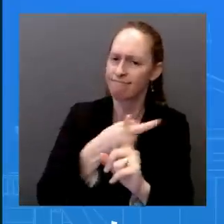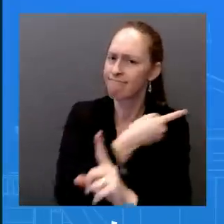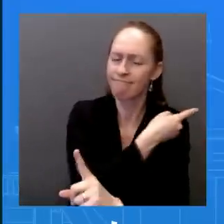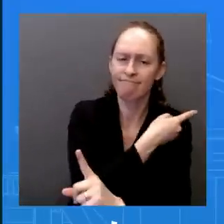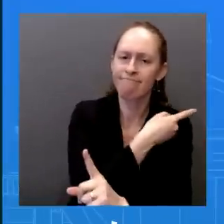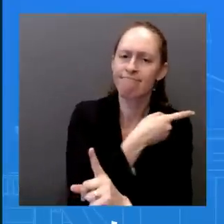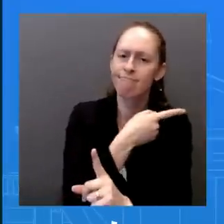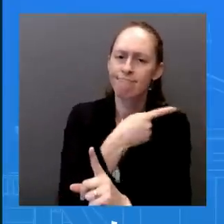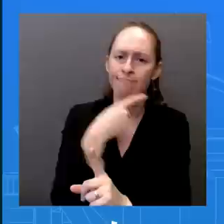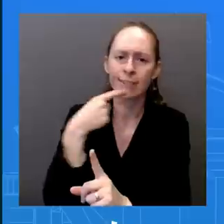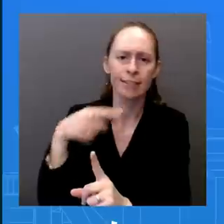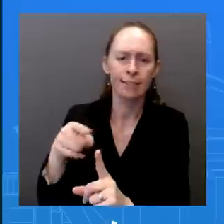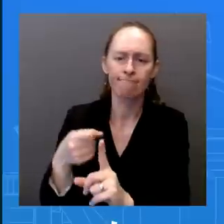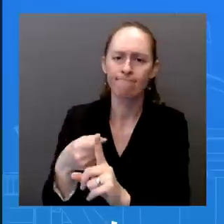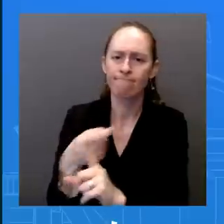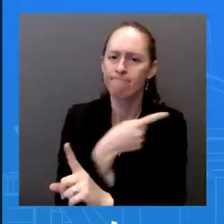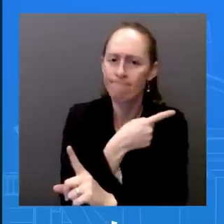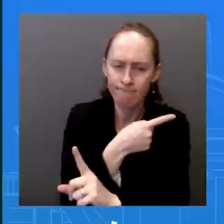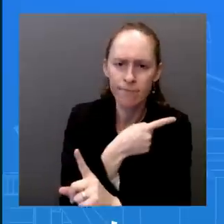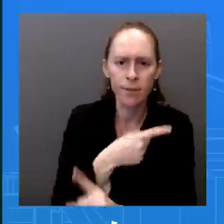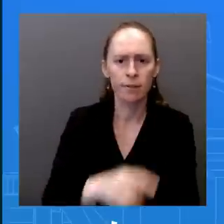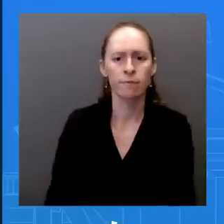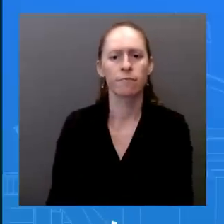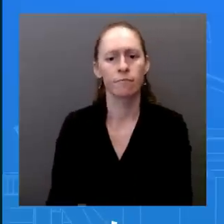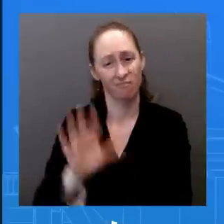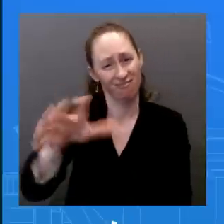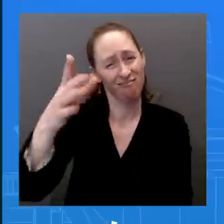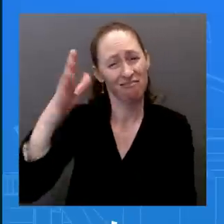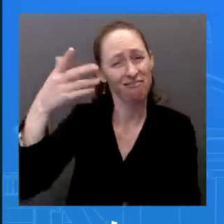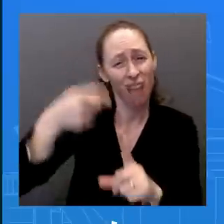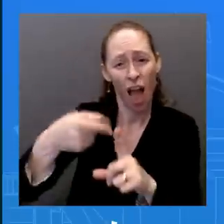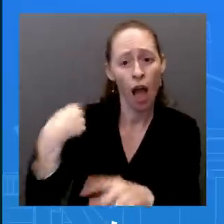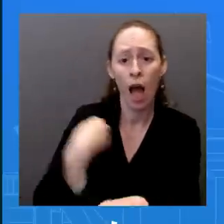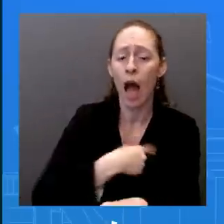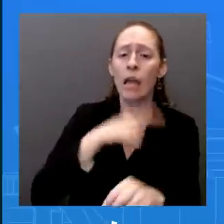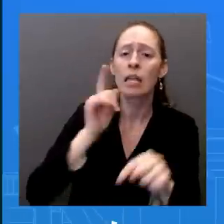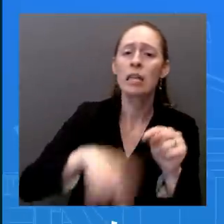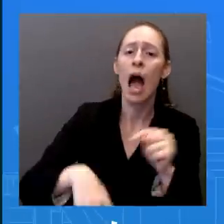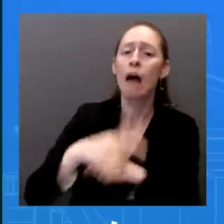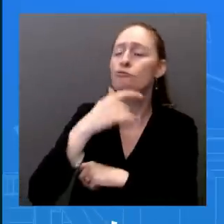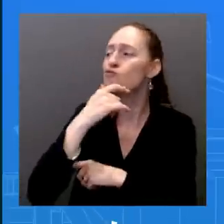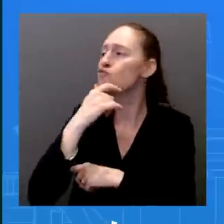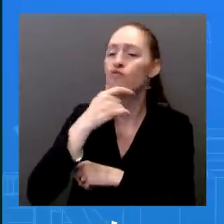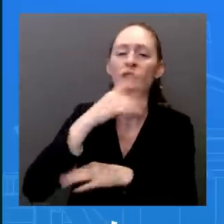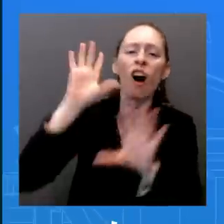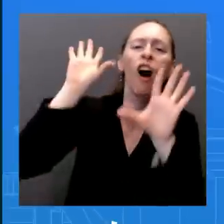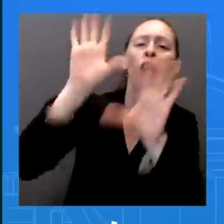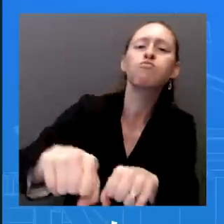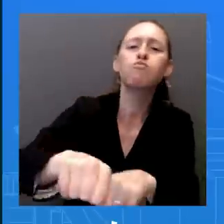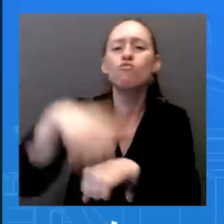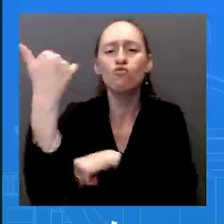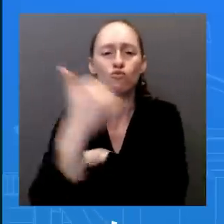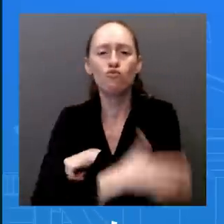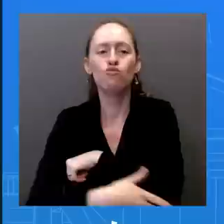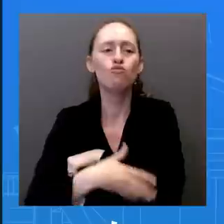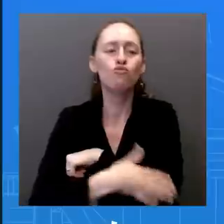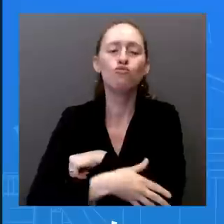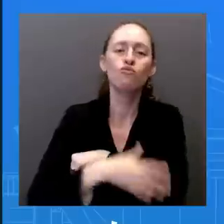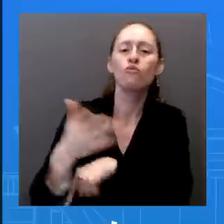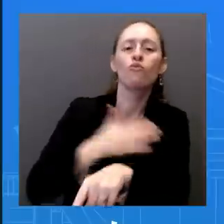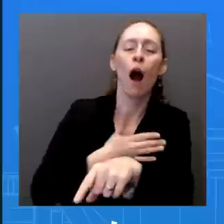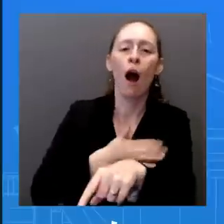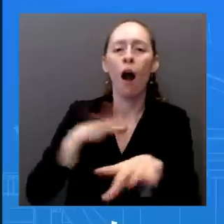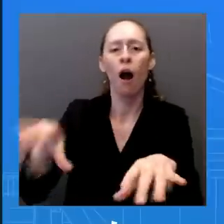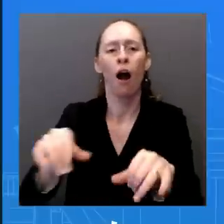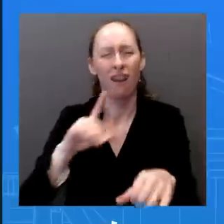force. And he will speak to every country in the world, those that have joined our broad-based coalition to support Ukraine and